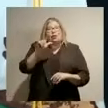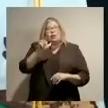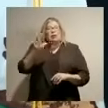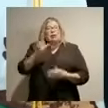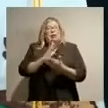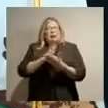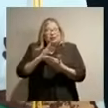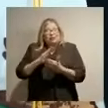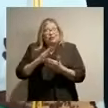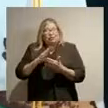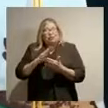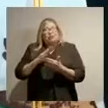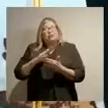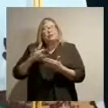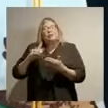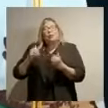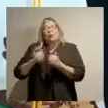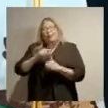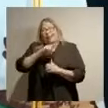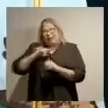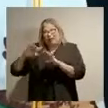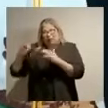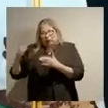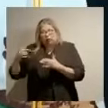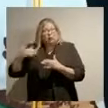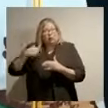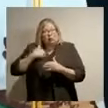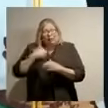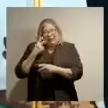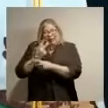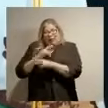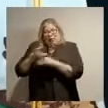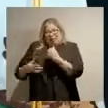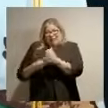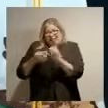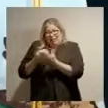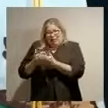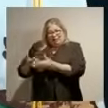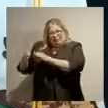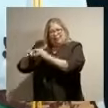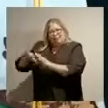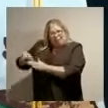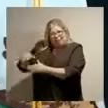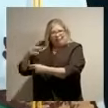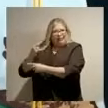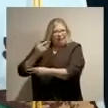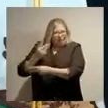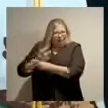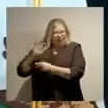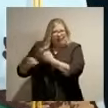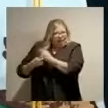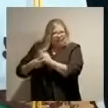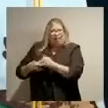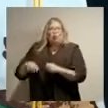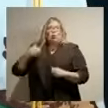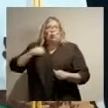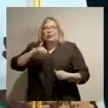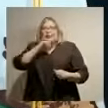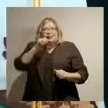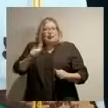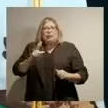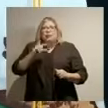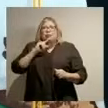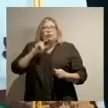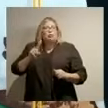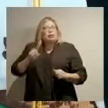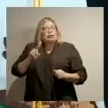with the legislature, we held on to all our reserves. We didn't take real drastic steps in